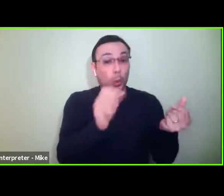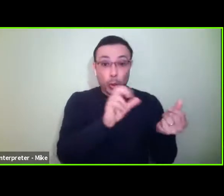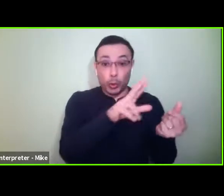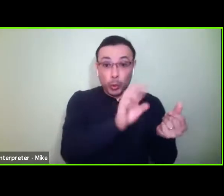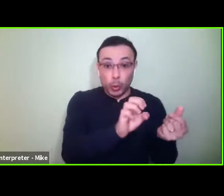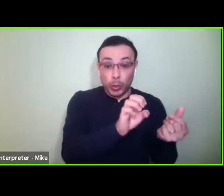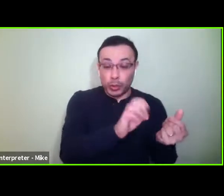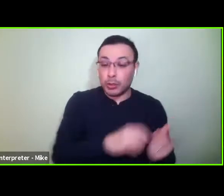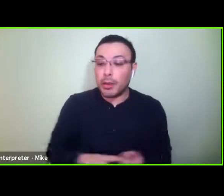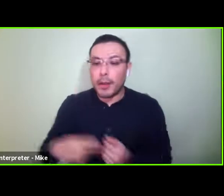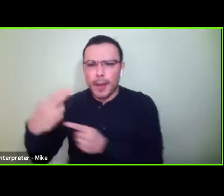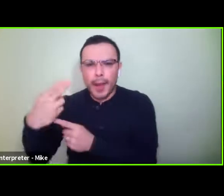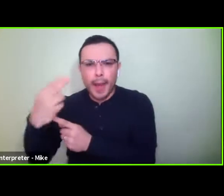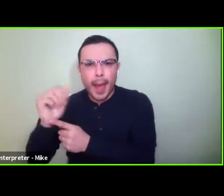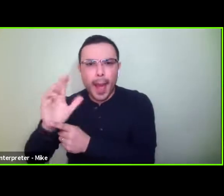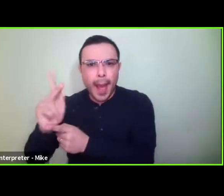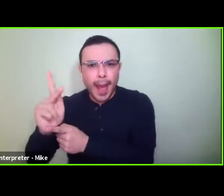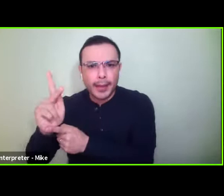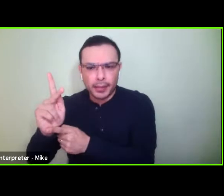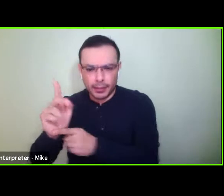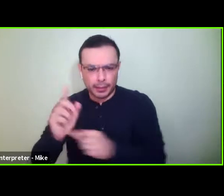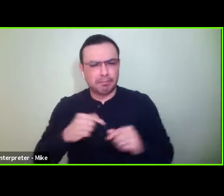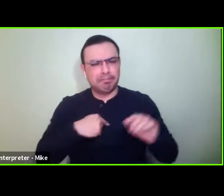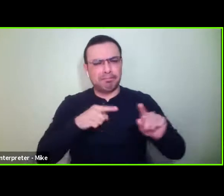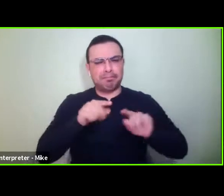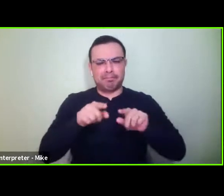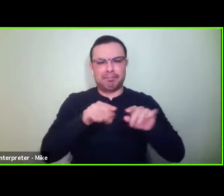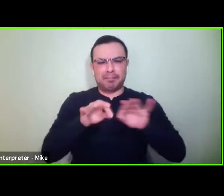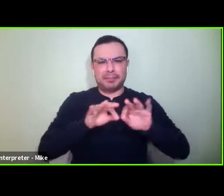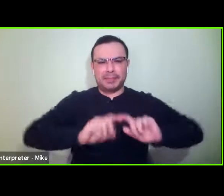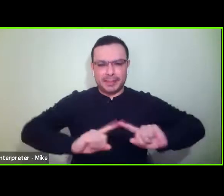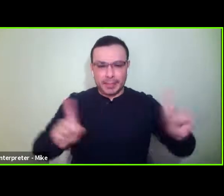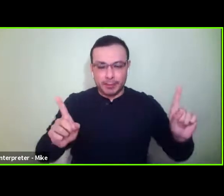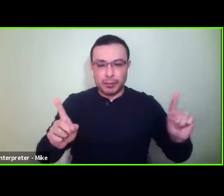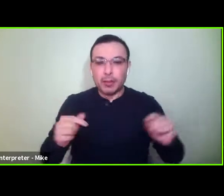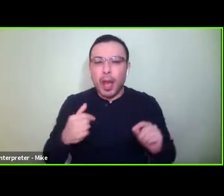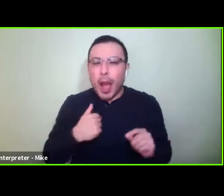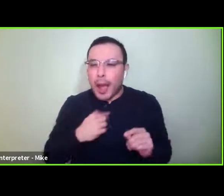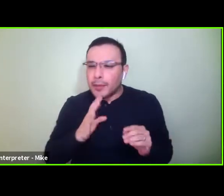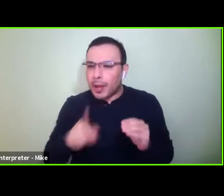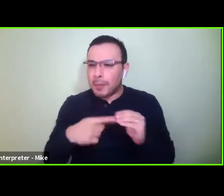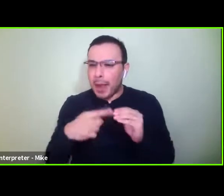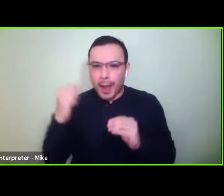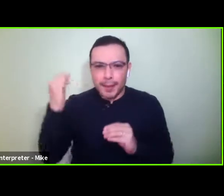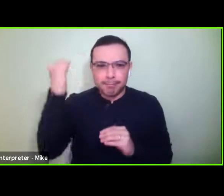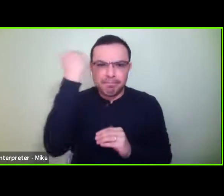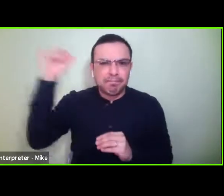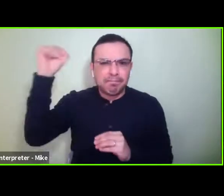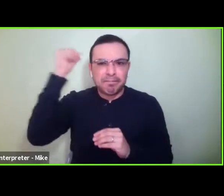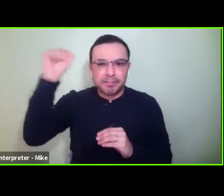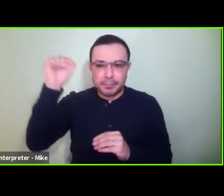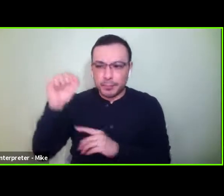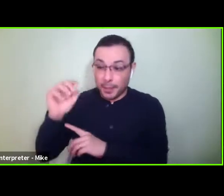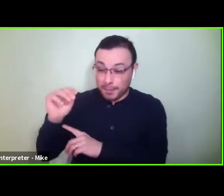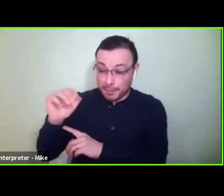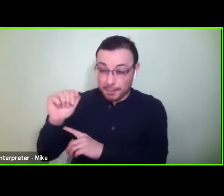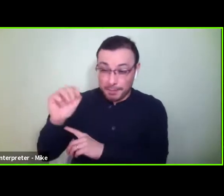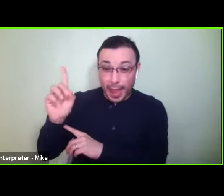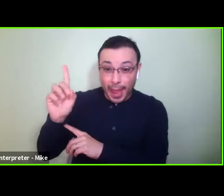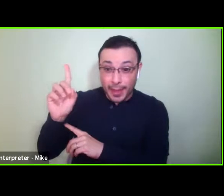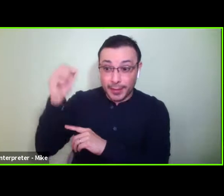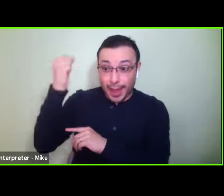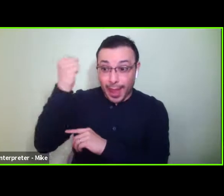mad activists? As a mad activist and scholar, I wonder how this cure-hacking dilemma applies to